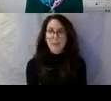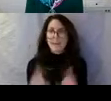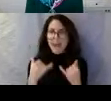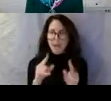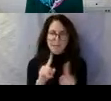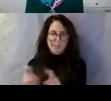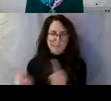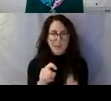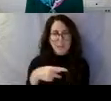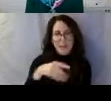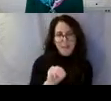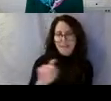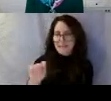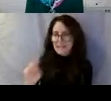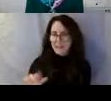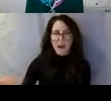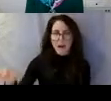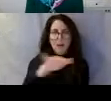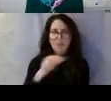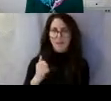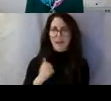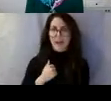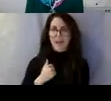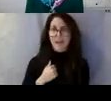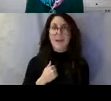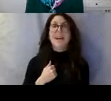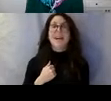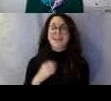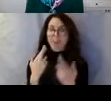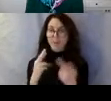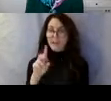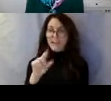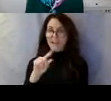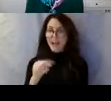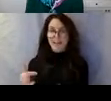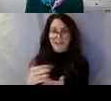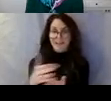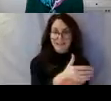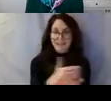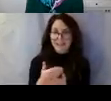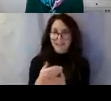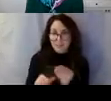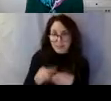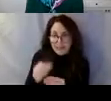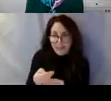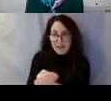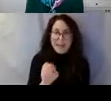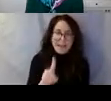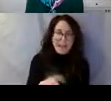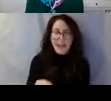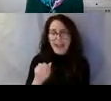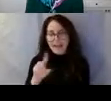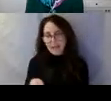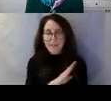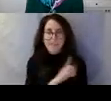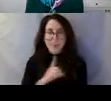TDs across the country. And so hopefully that data is going to really be able to pass on to EDs and ADs and boards